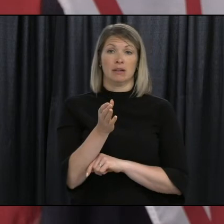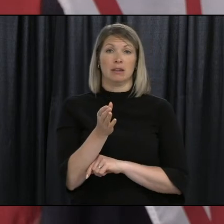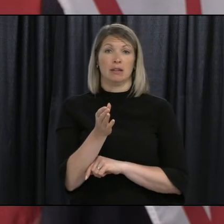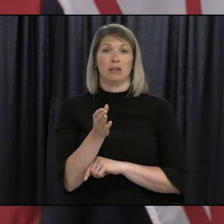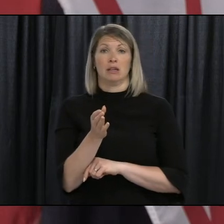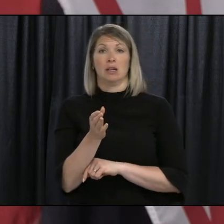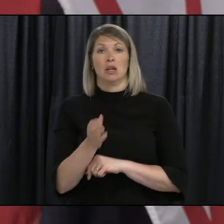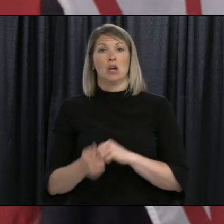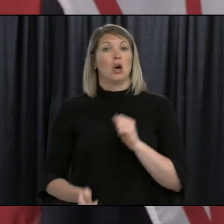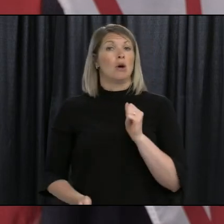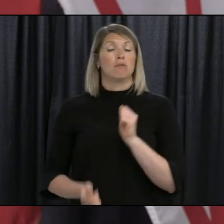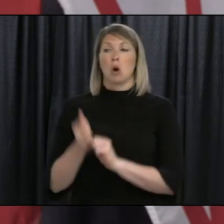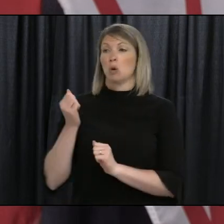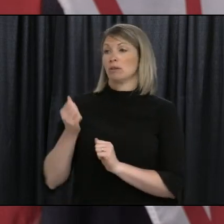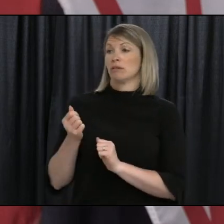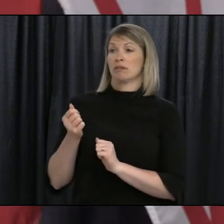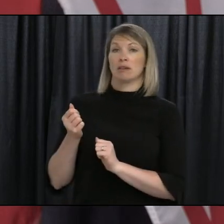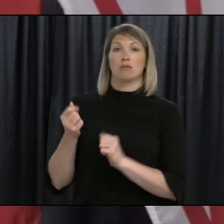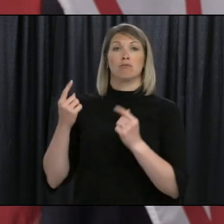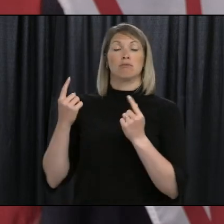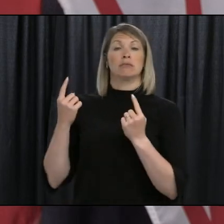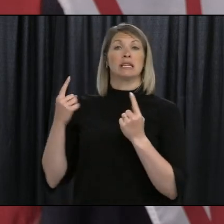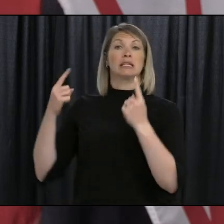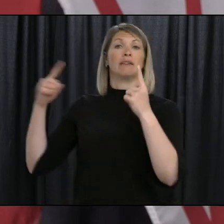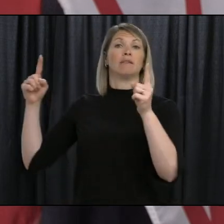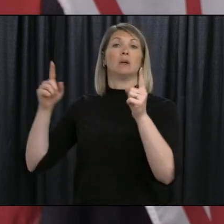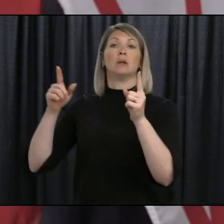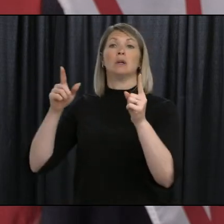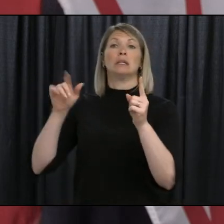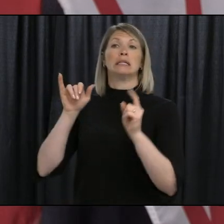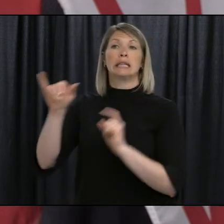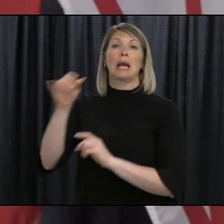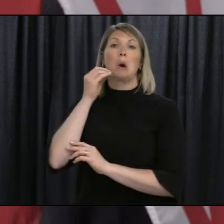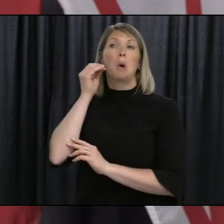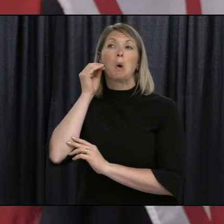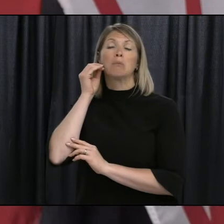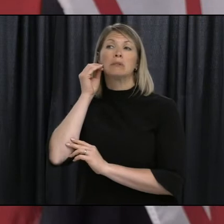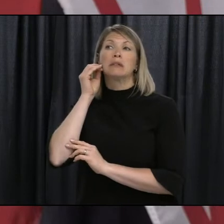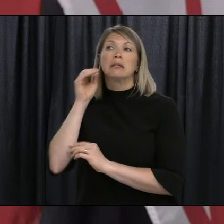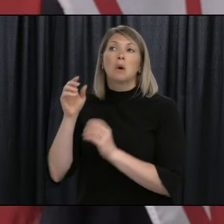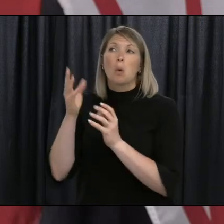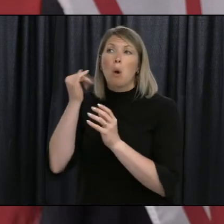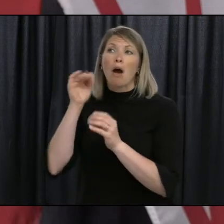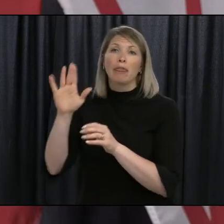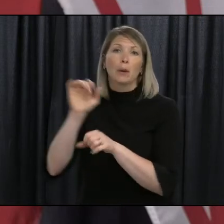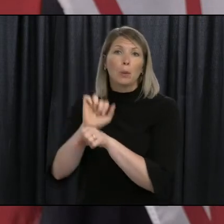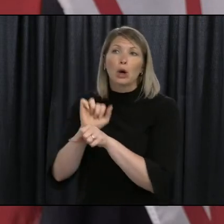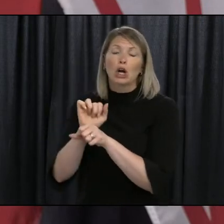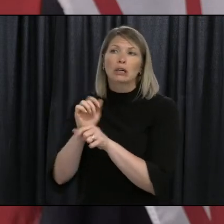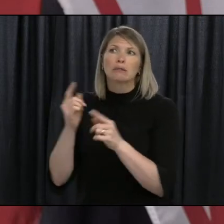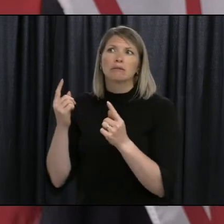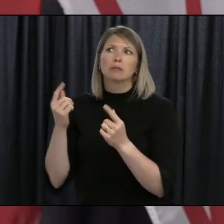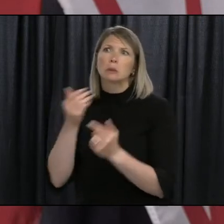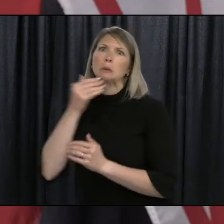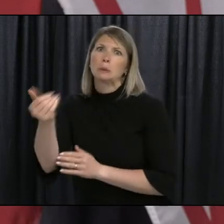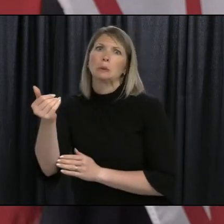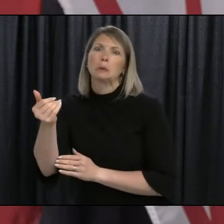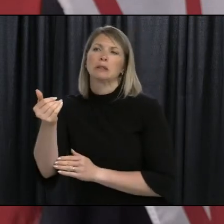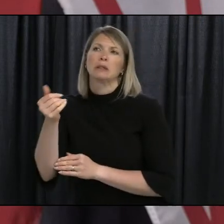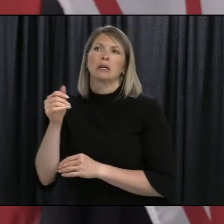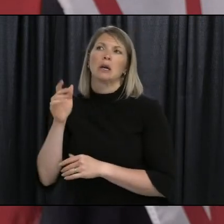highest level of productivity at home will probably be amongst the last to be called in, but we are